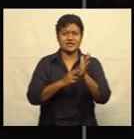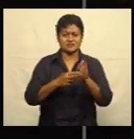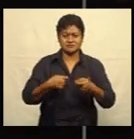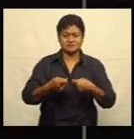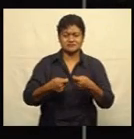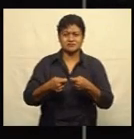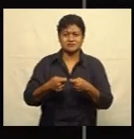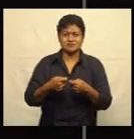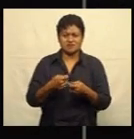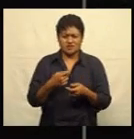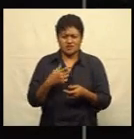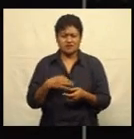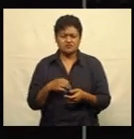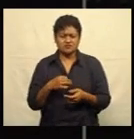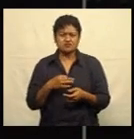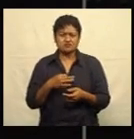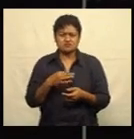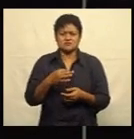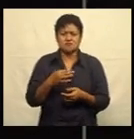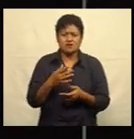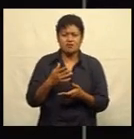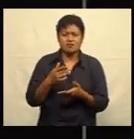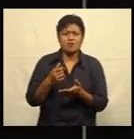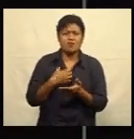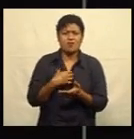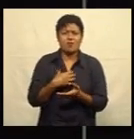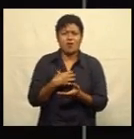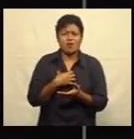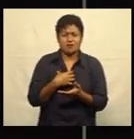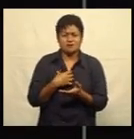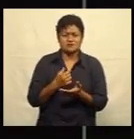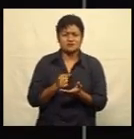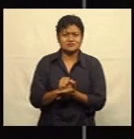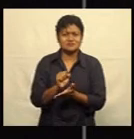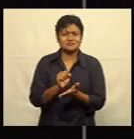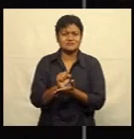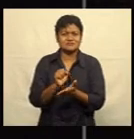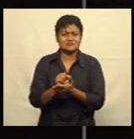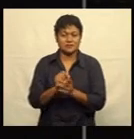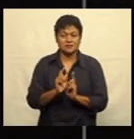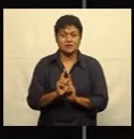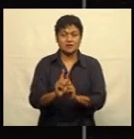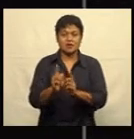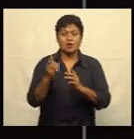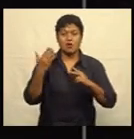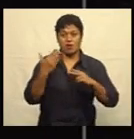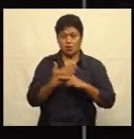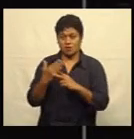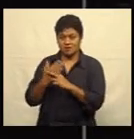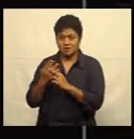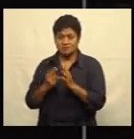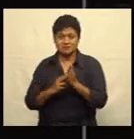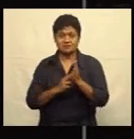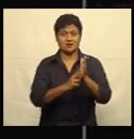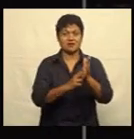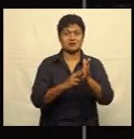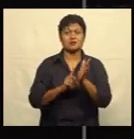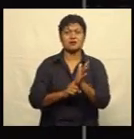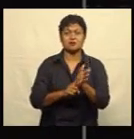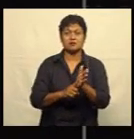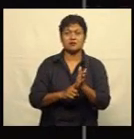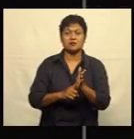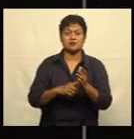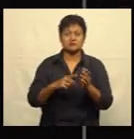more in order to secure their produce for sale. Following the lockdown of Nandi and Lautoka on Monday morning, vendors have had to travel